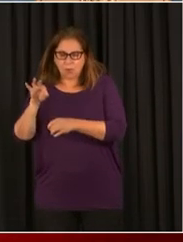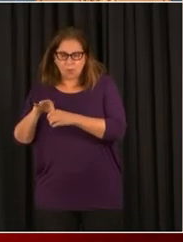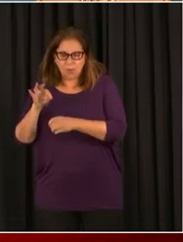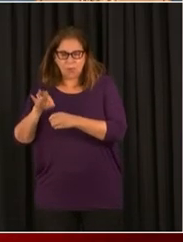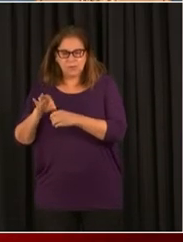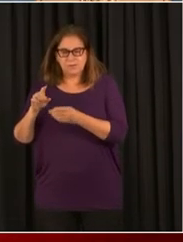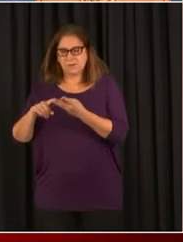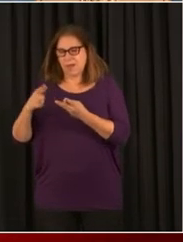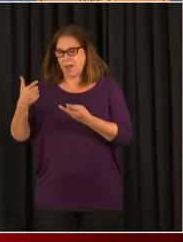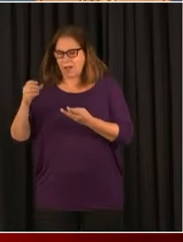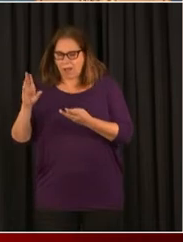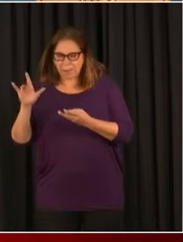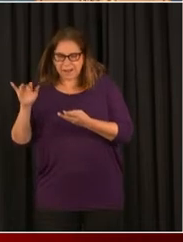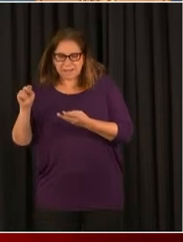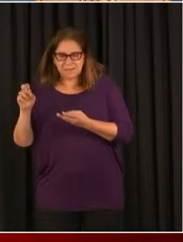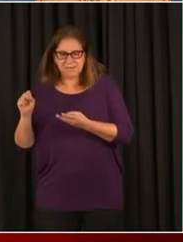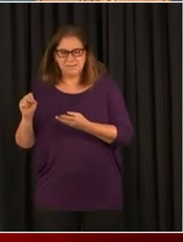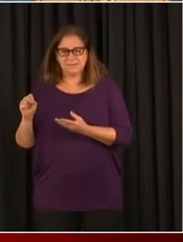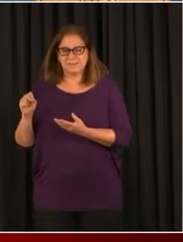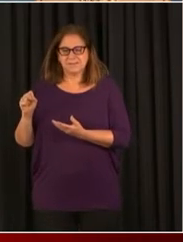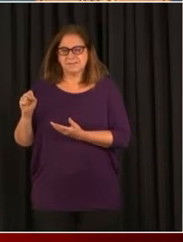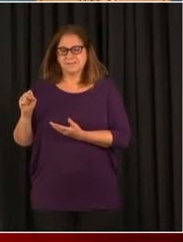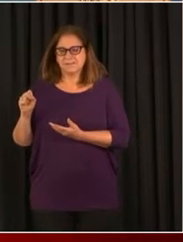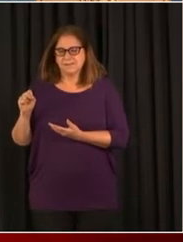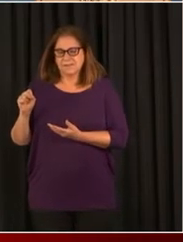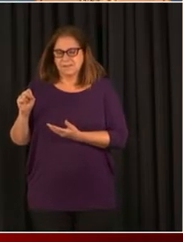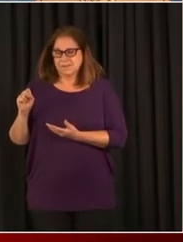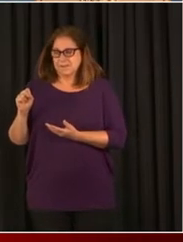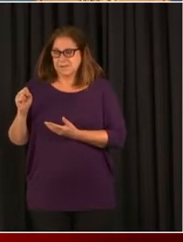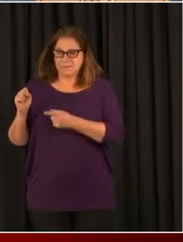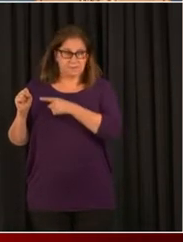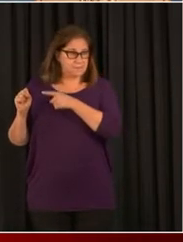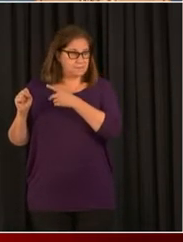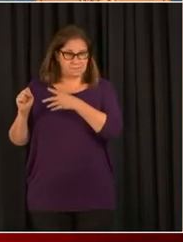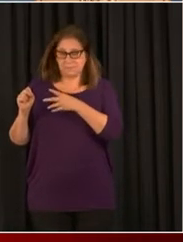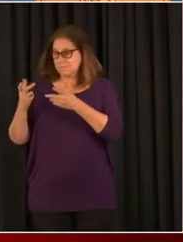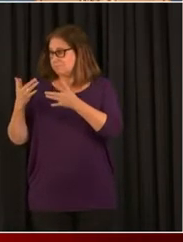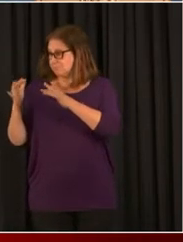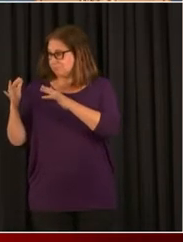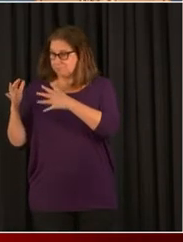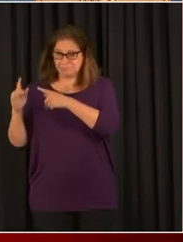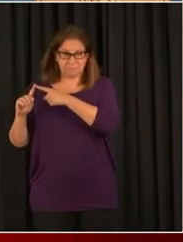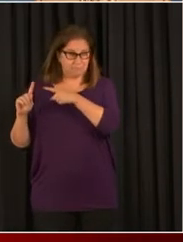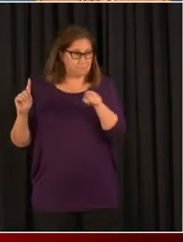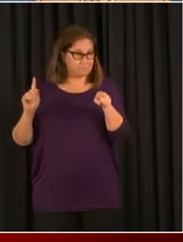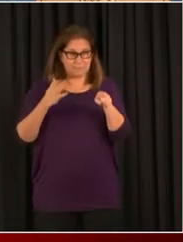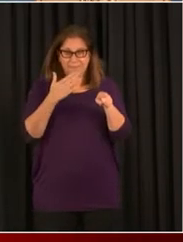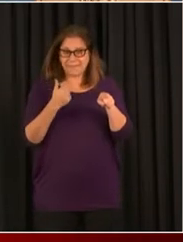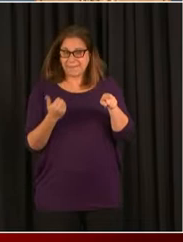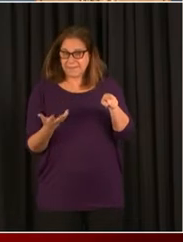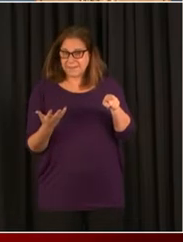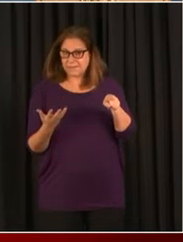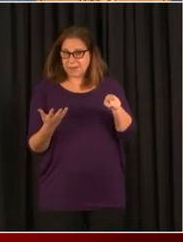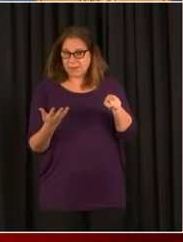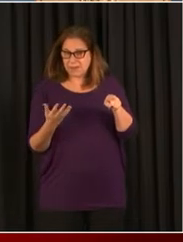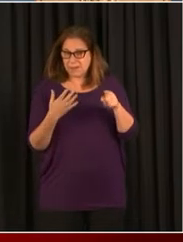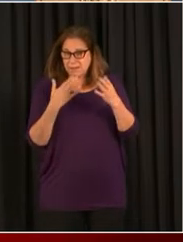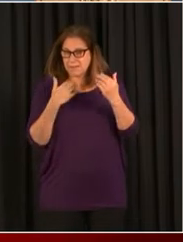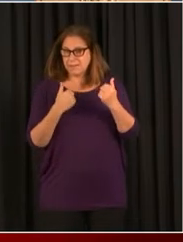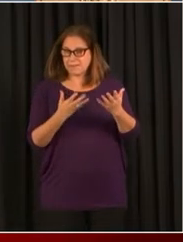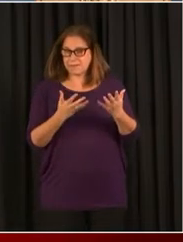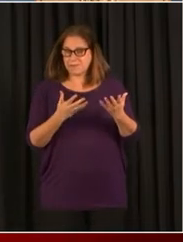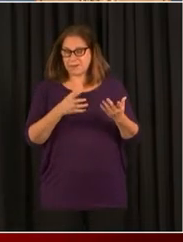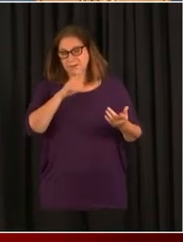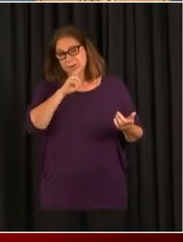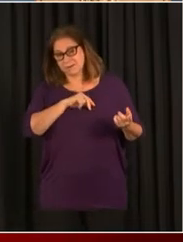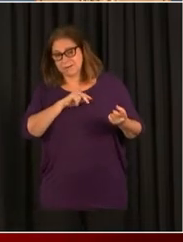looking forward to celebrating Thanksgiving, because even in a tough time like we're in, I know I feel very thankful